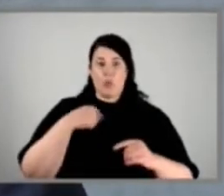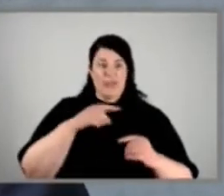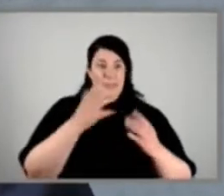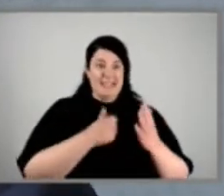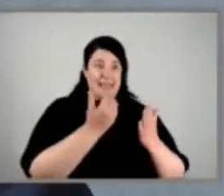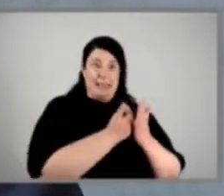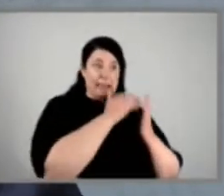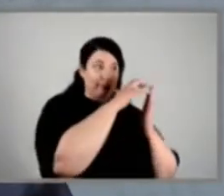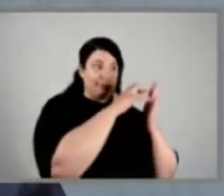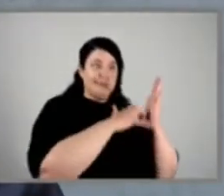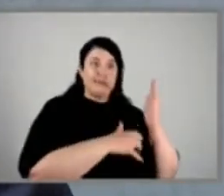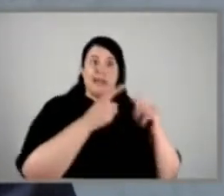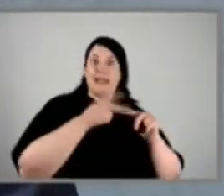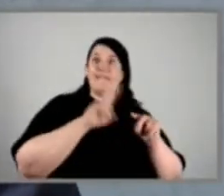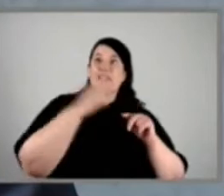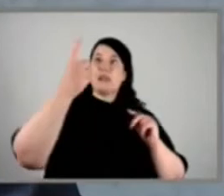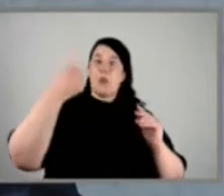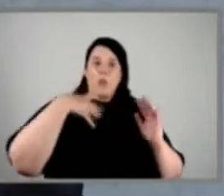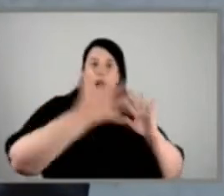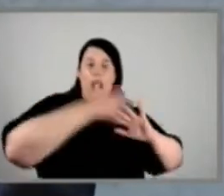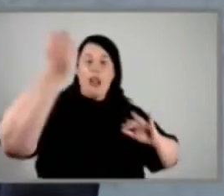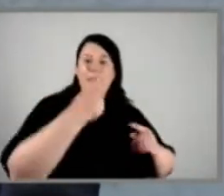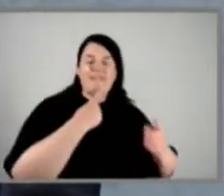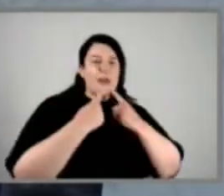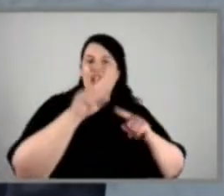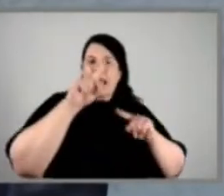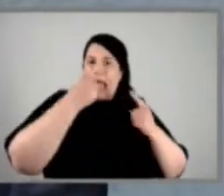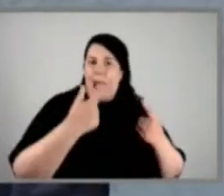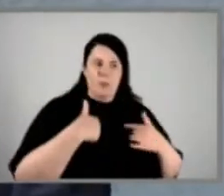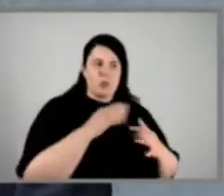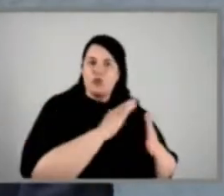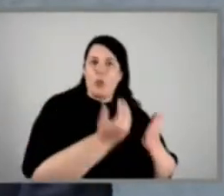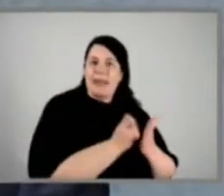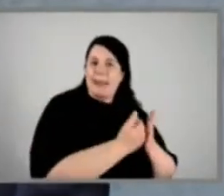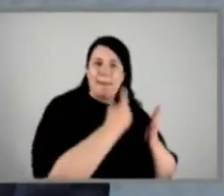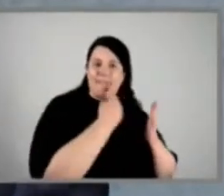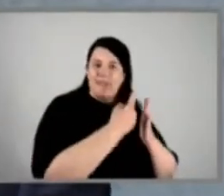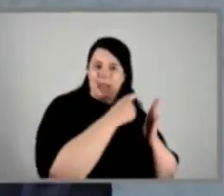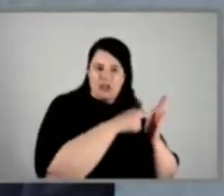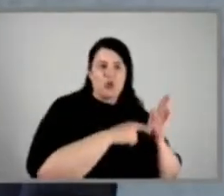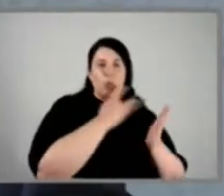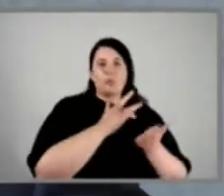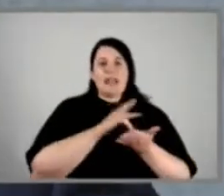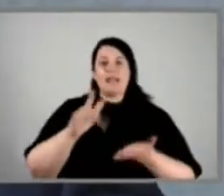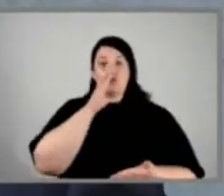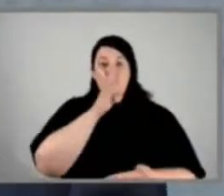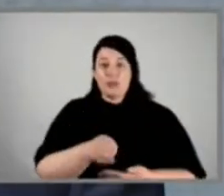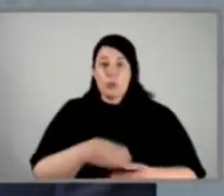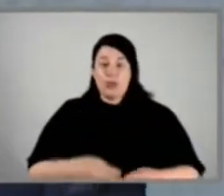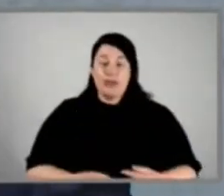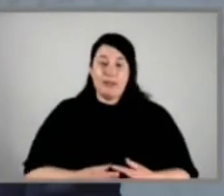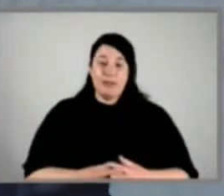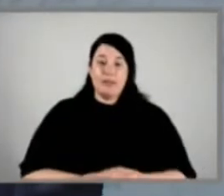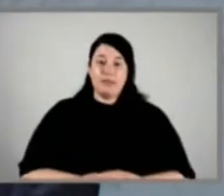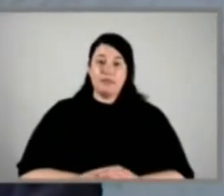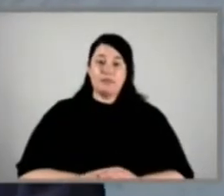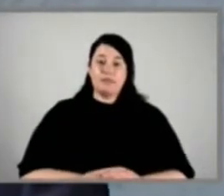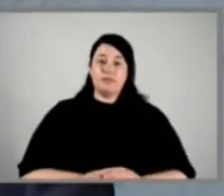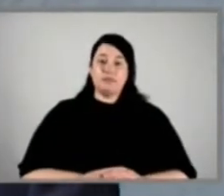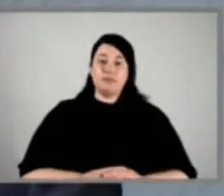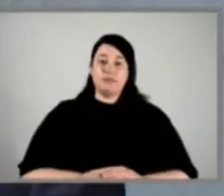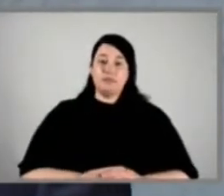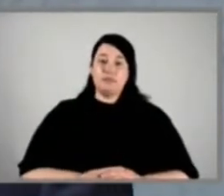it intrinsically, and certainly if done properly, should be very, very secure. It's unlikely to require